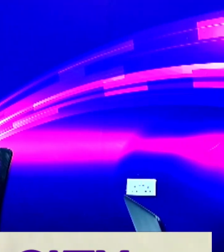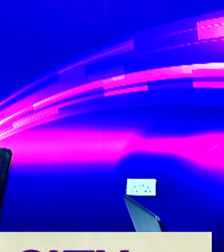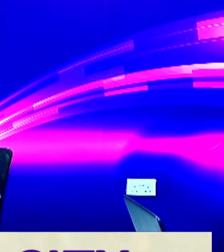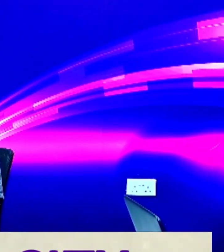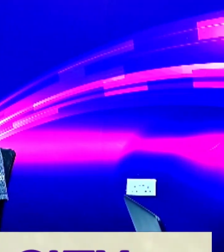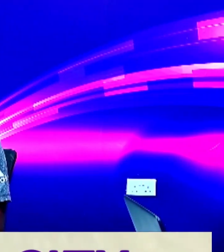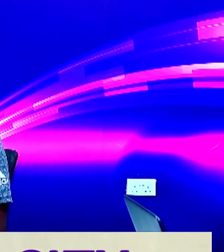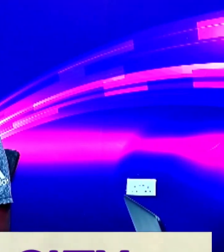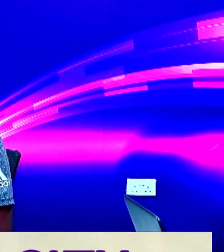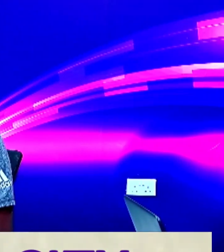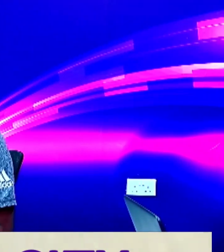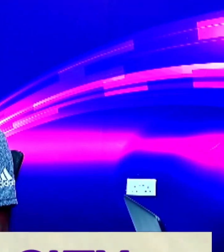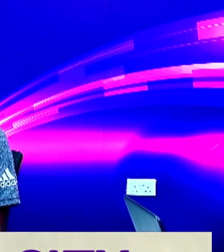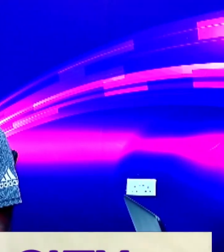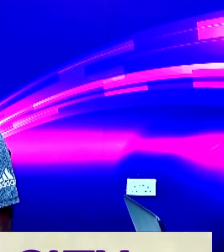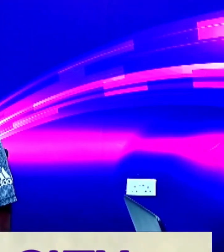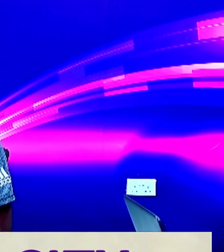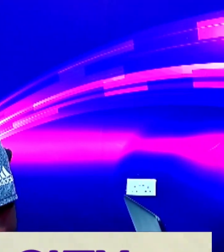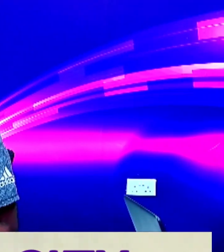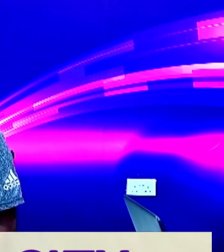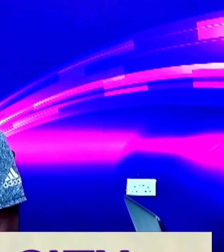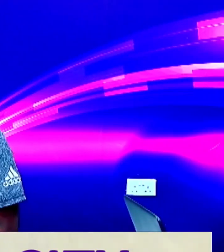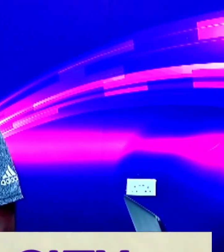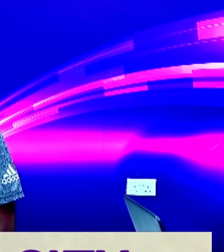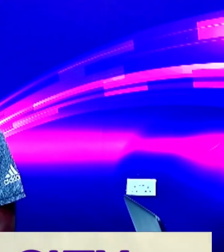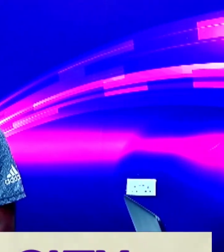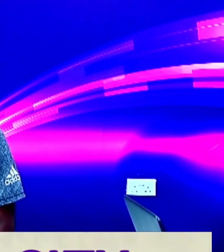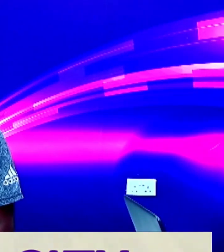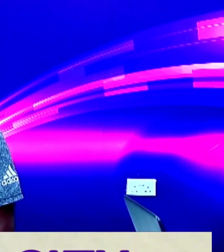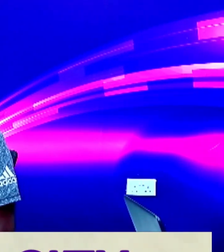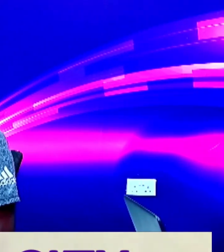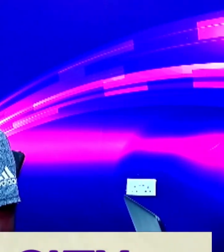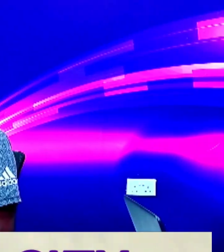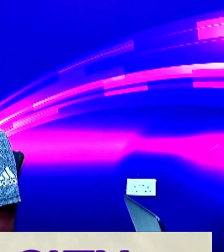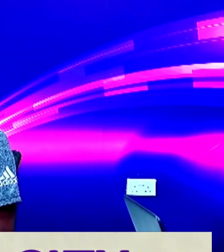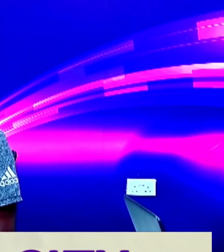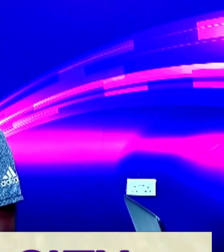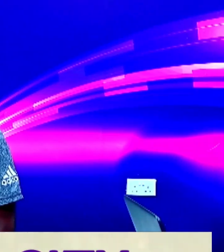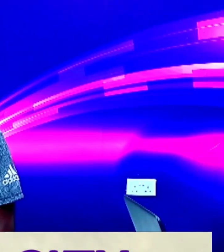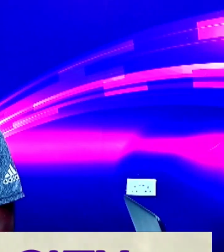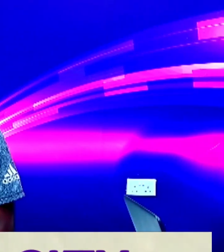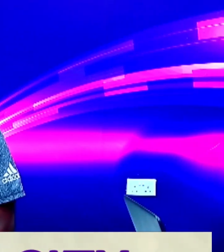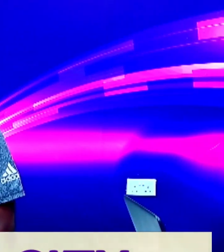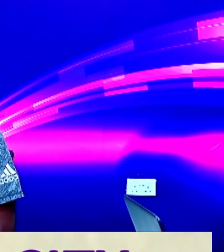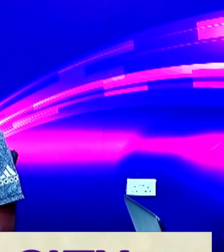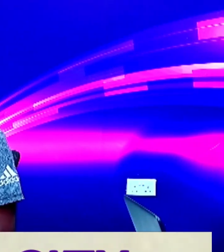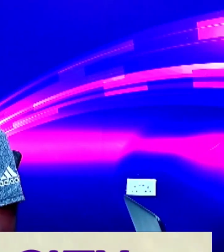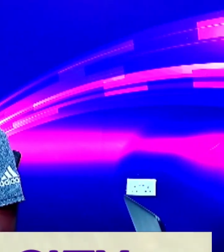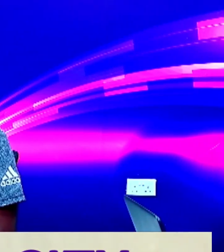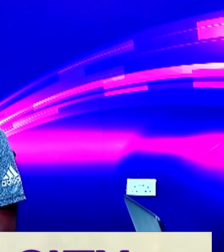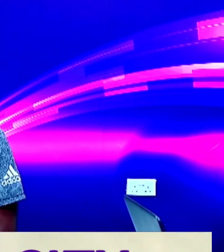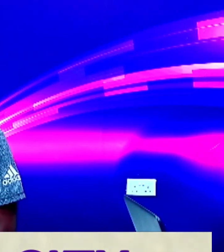will be easy to beat Angola. So Angola, it doesn't have like performance to show off against